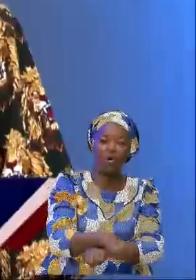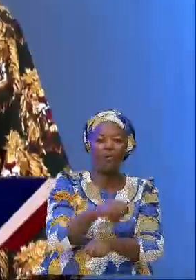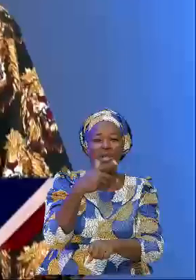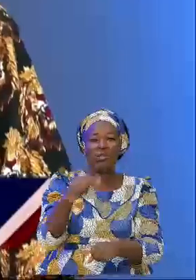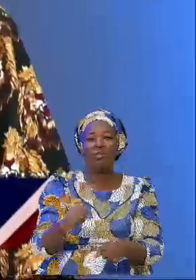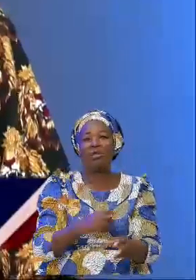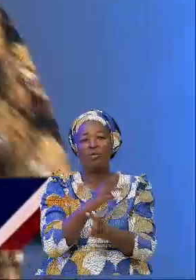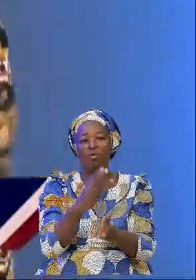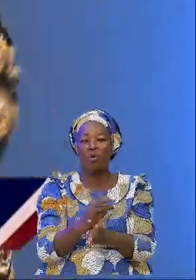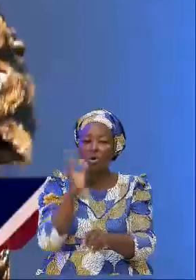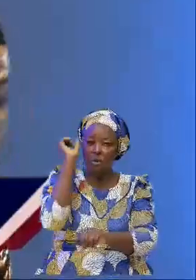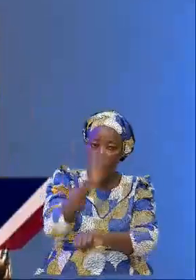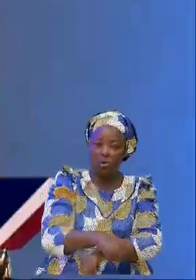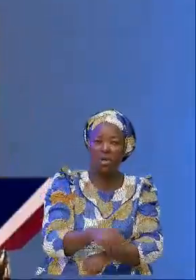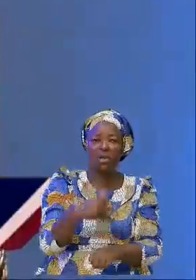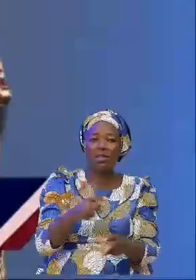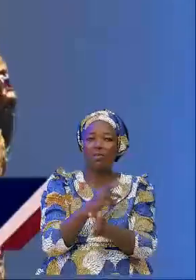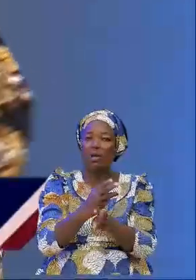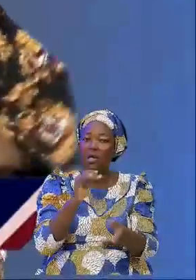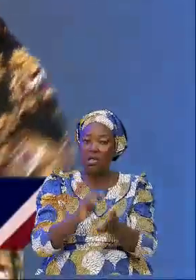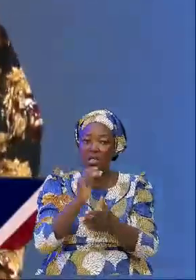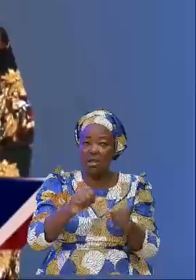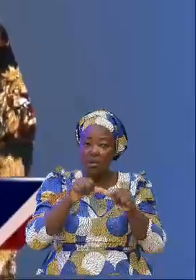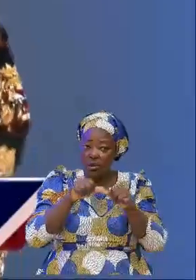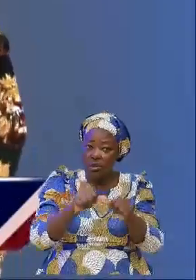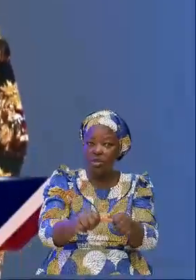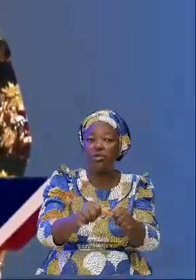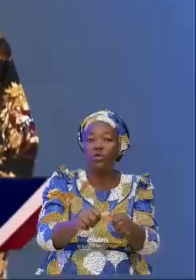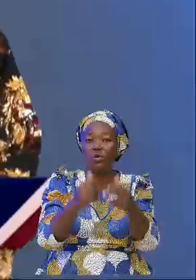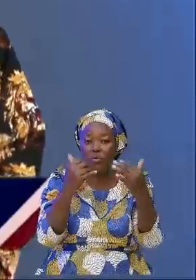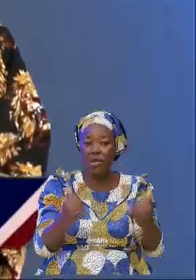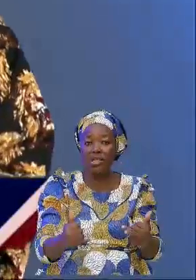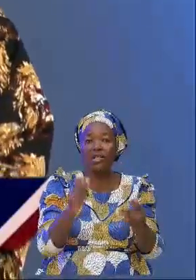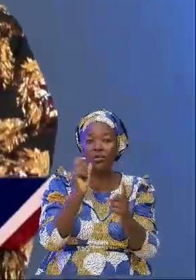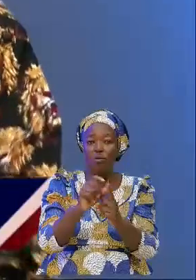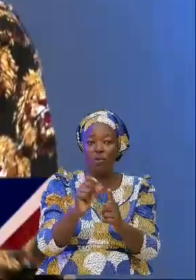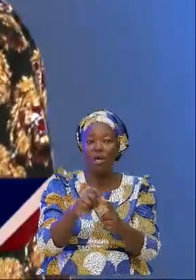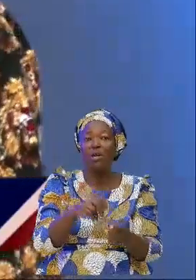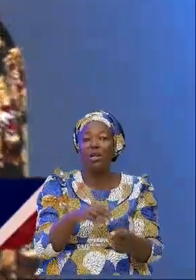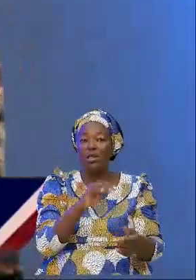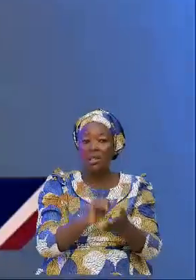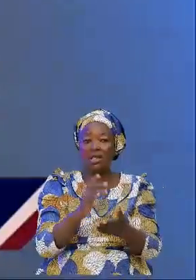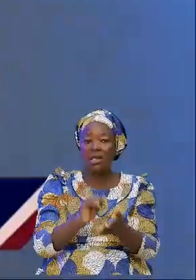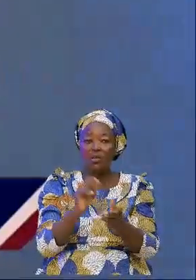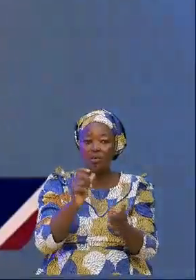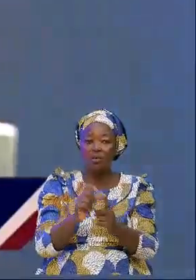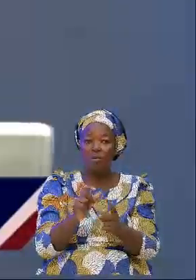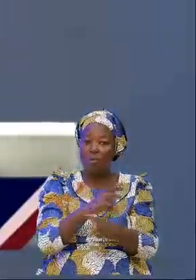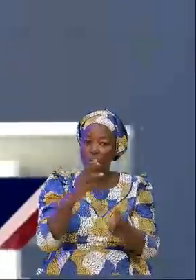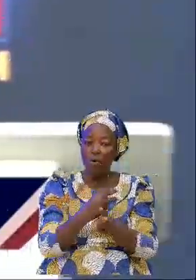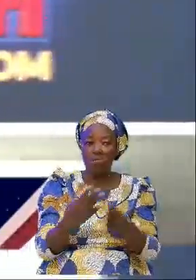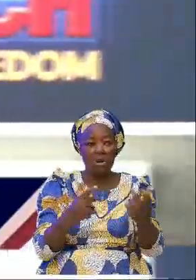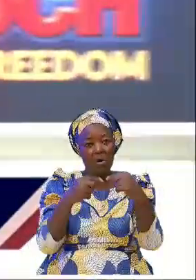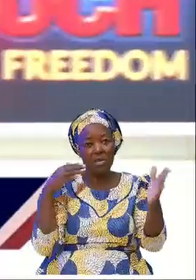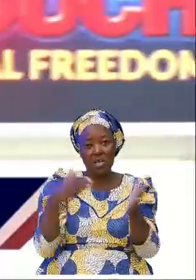is born of God overcometh the world. Overcometh. That's in the continuous present